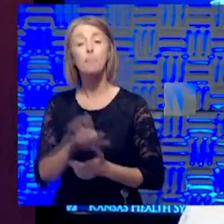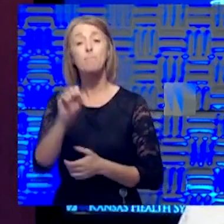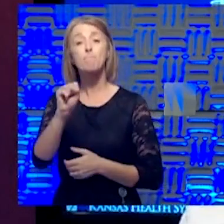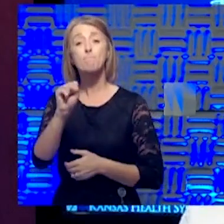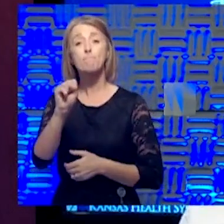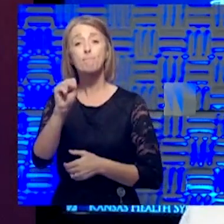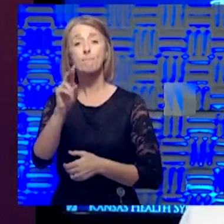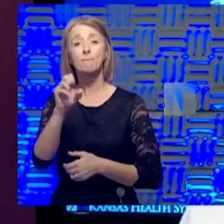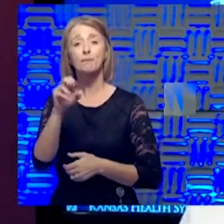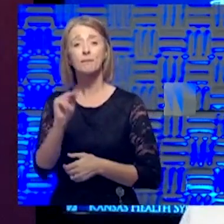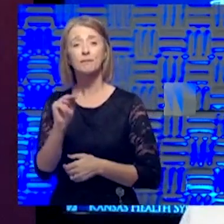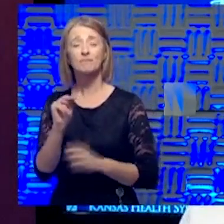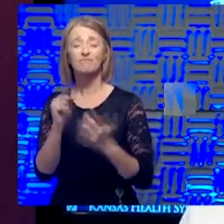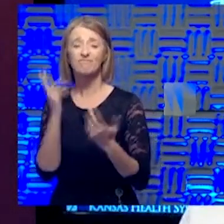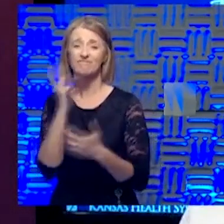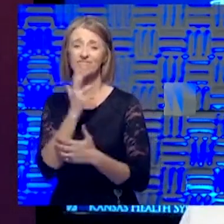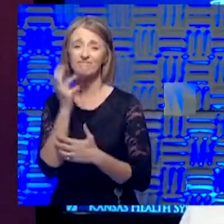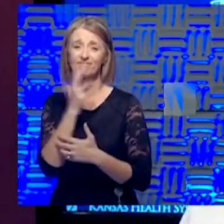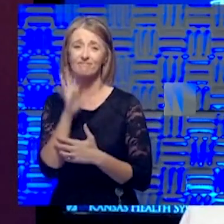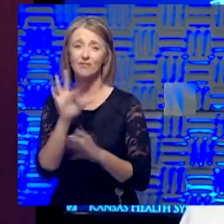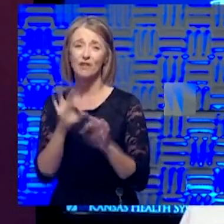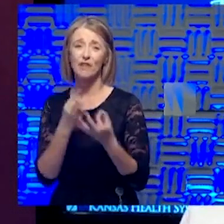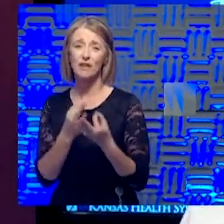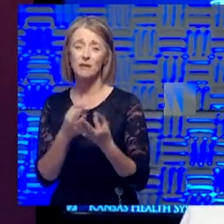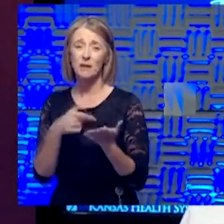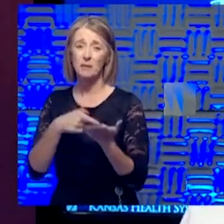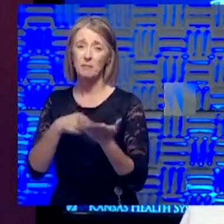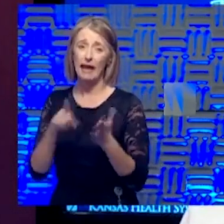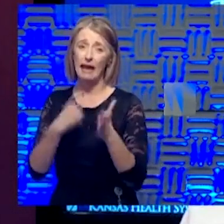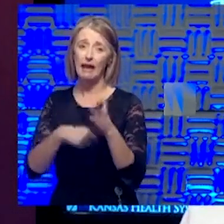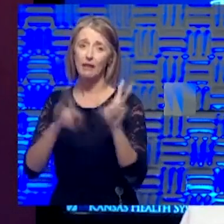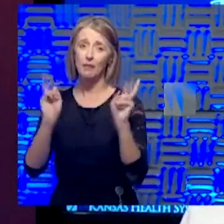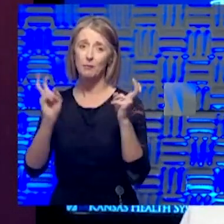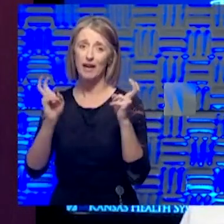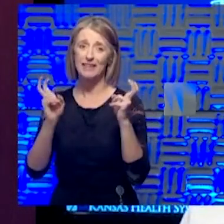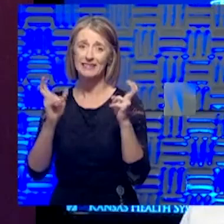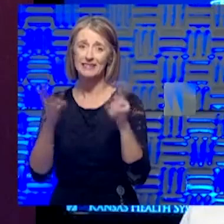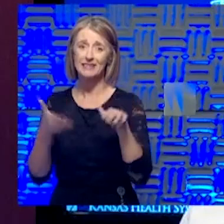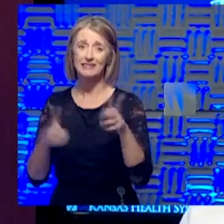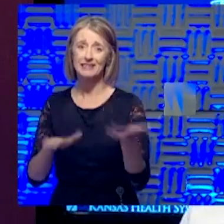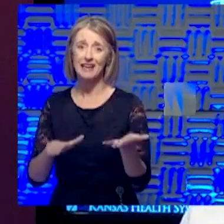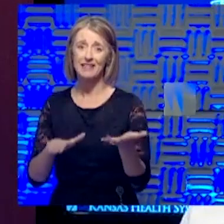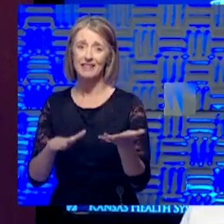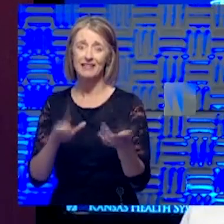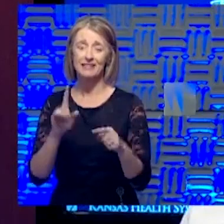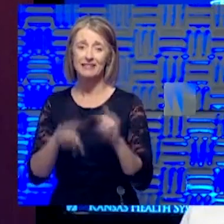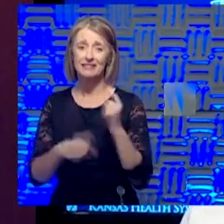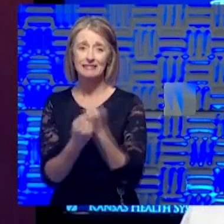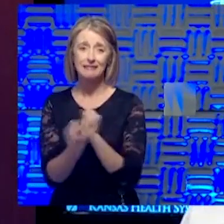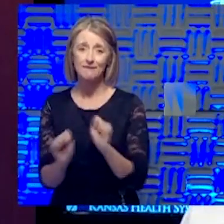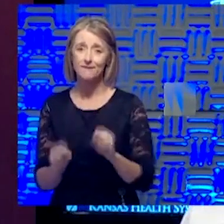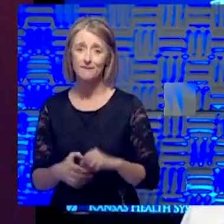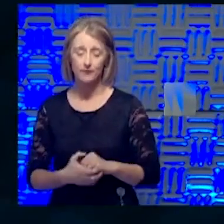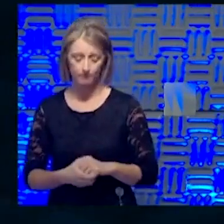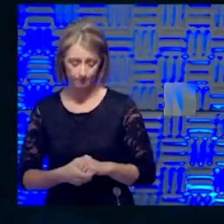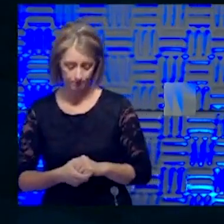Susan, gosh, your family has paid the price of not being able to stay safe with COVID-19.